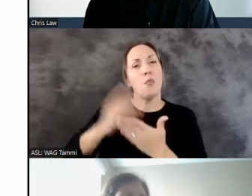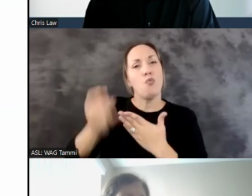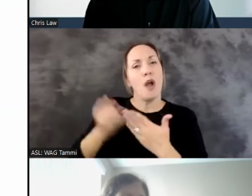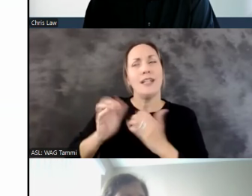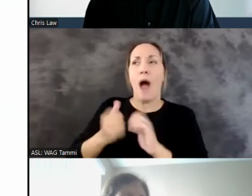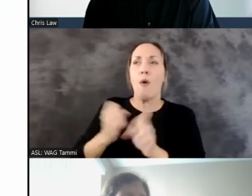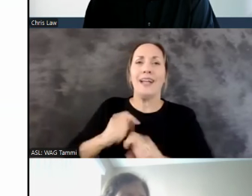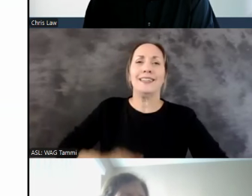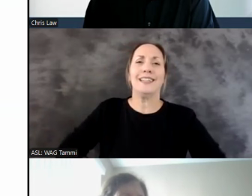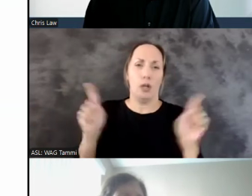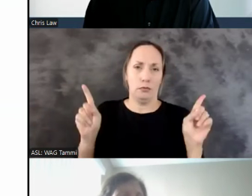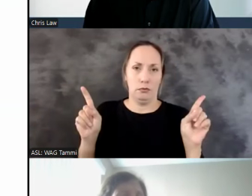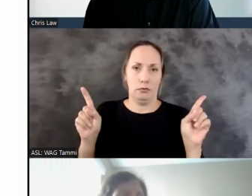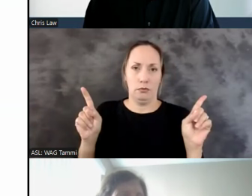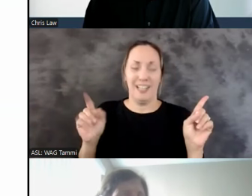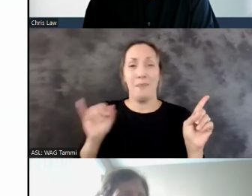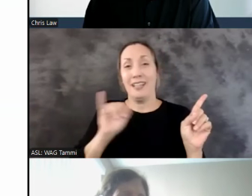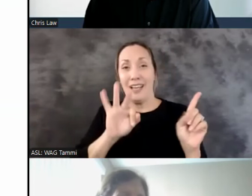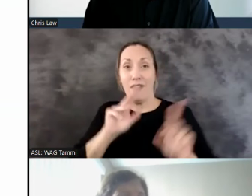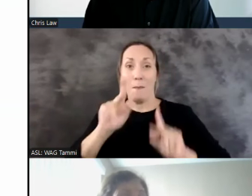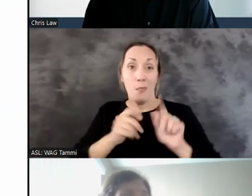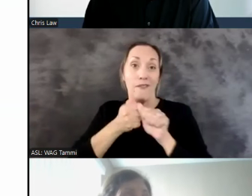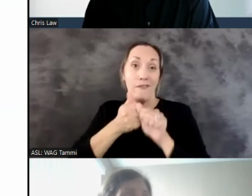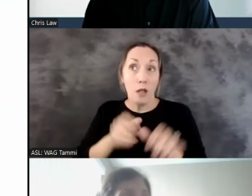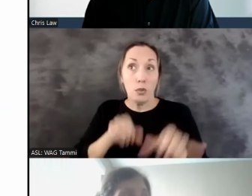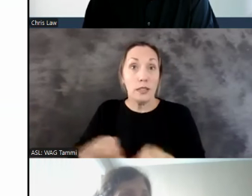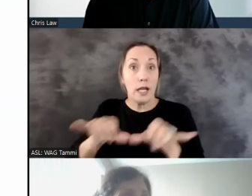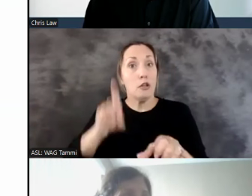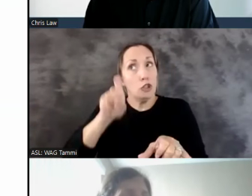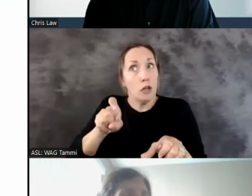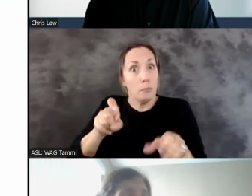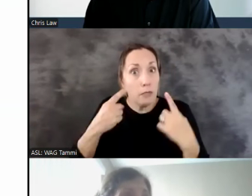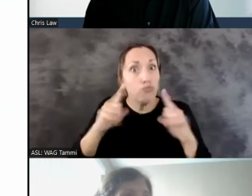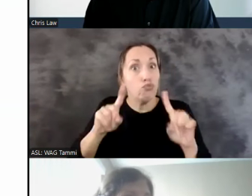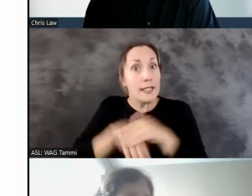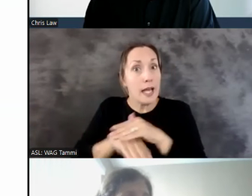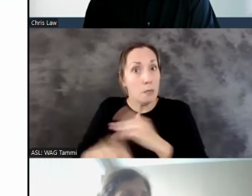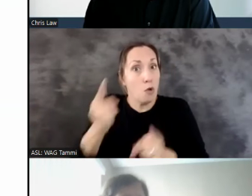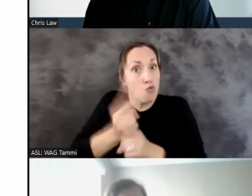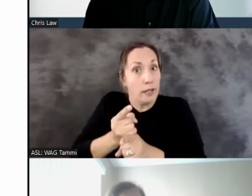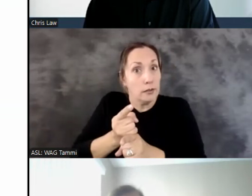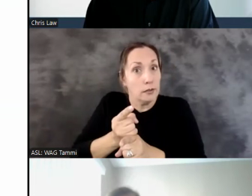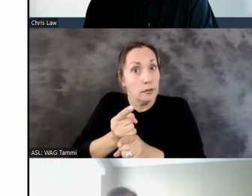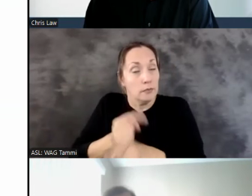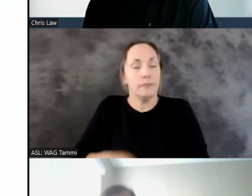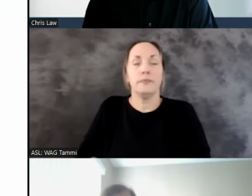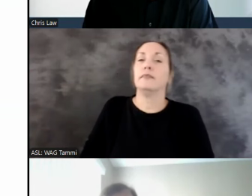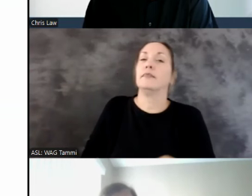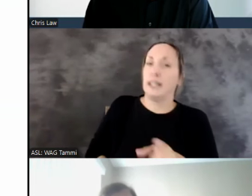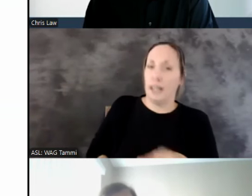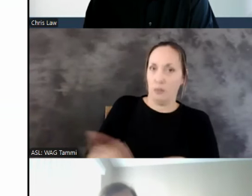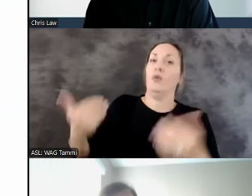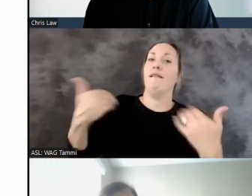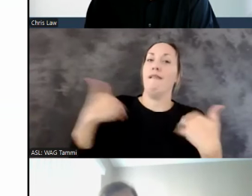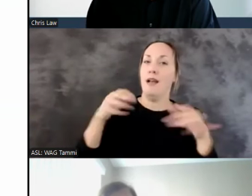things different? Because, I mean, if people are following these standards, they should be accessible, right? Right. We have